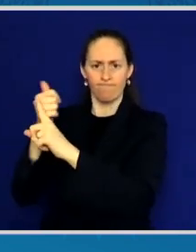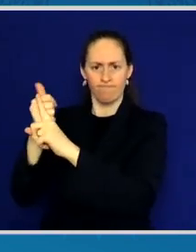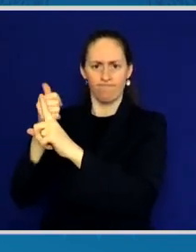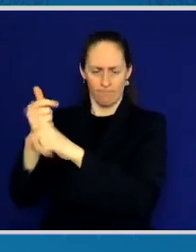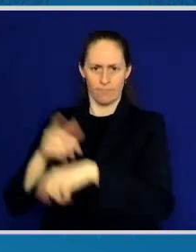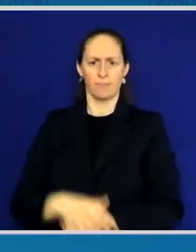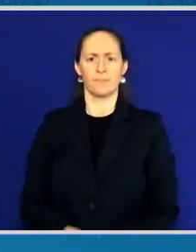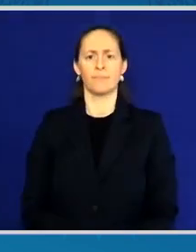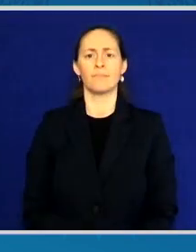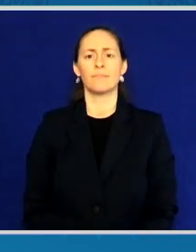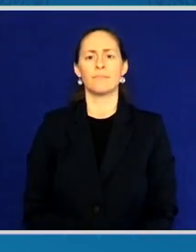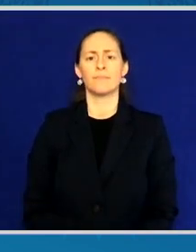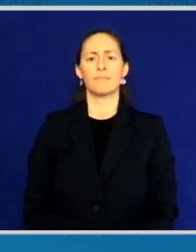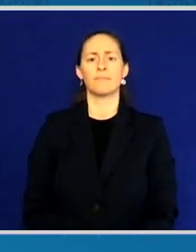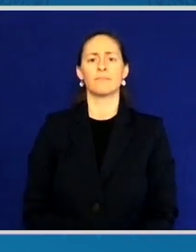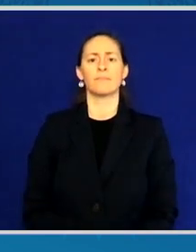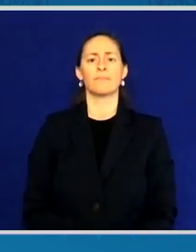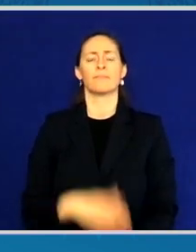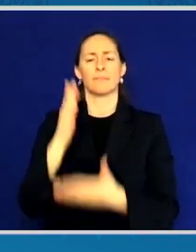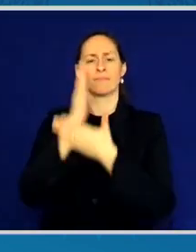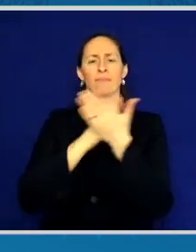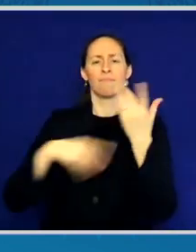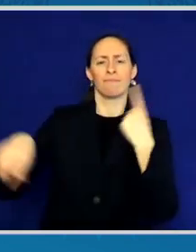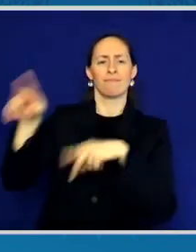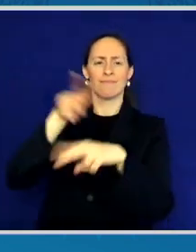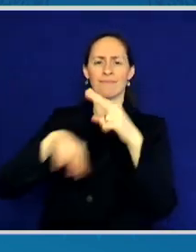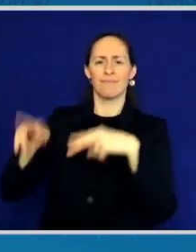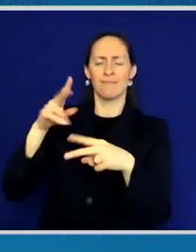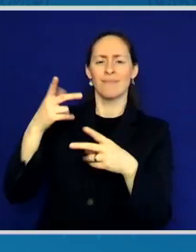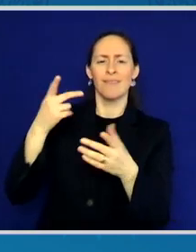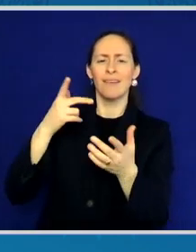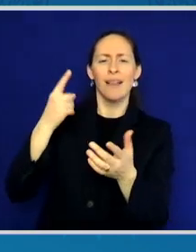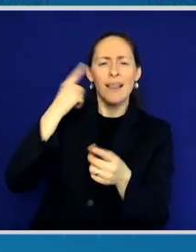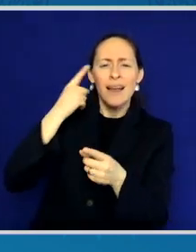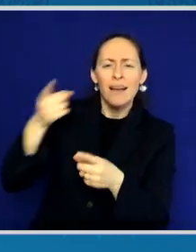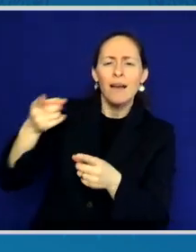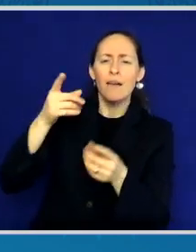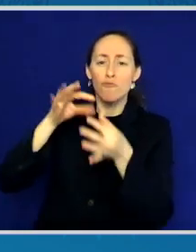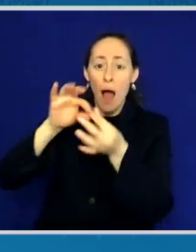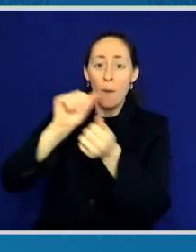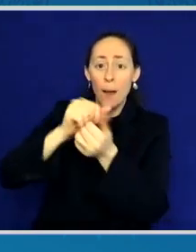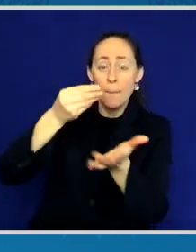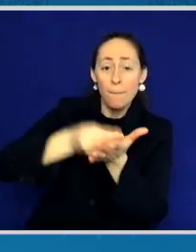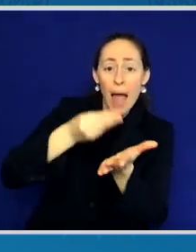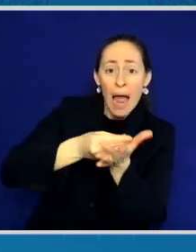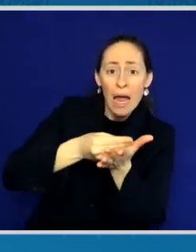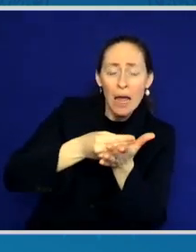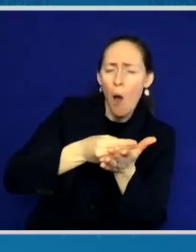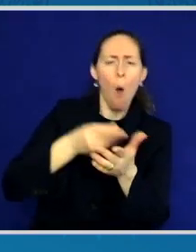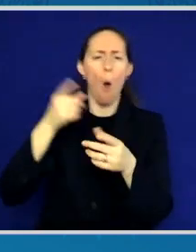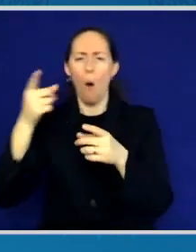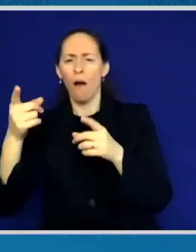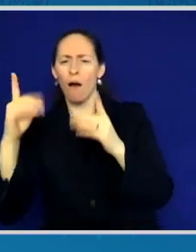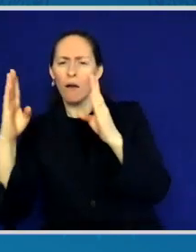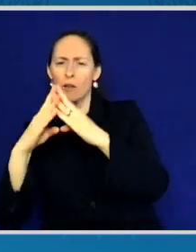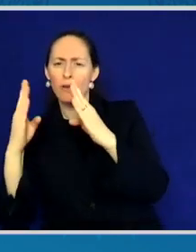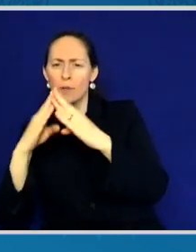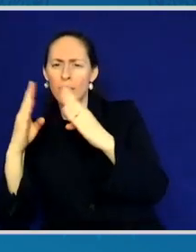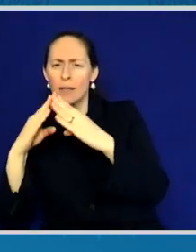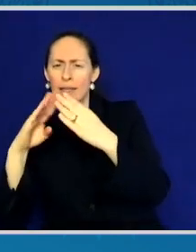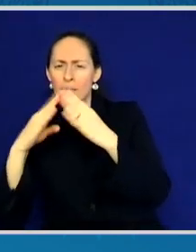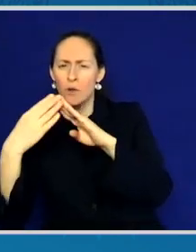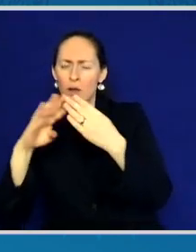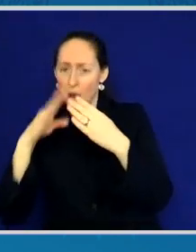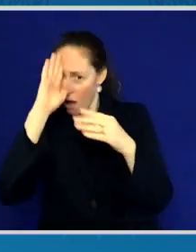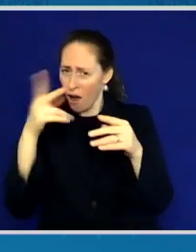Committee. But the Housing and Urban Affairs part of that committee is equally impactful, if